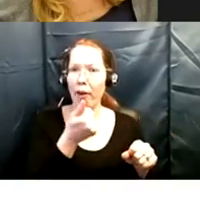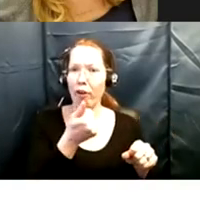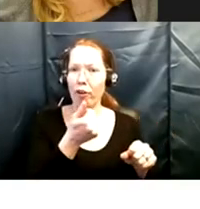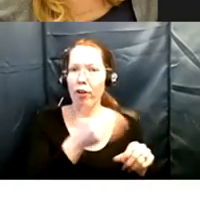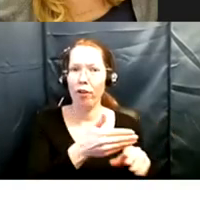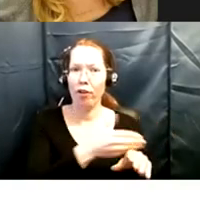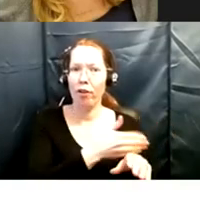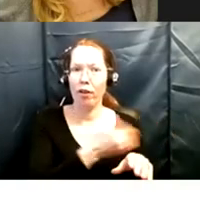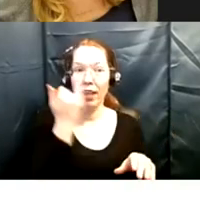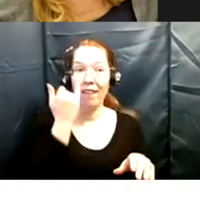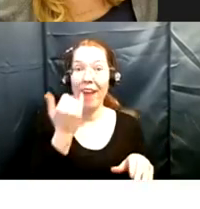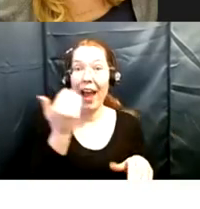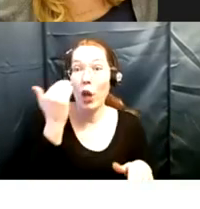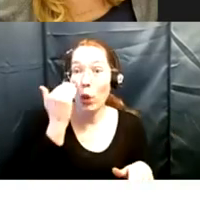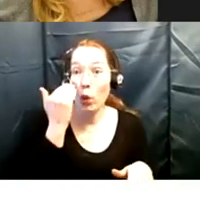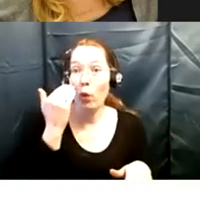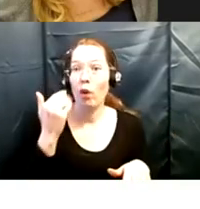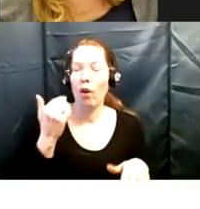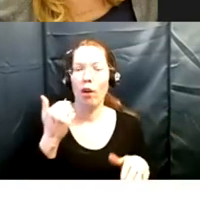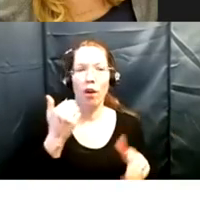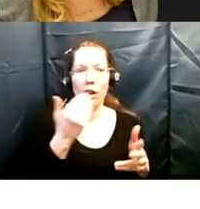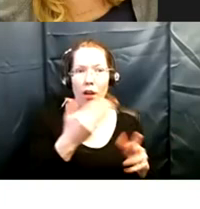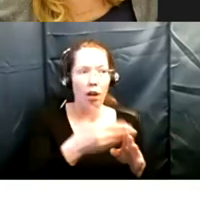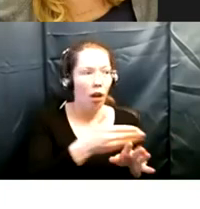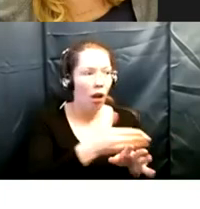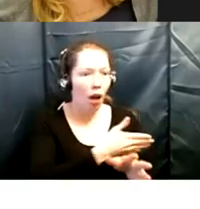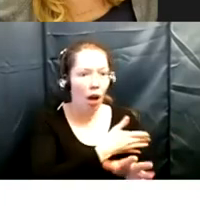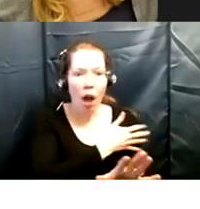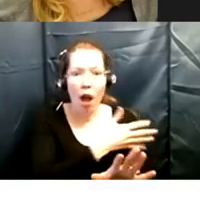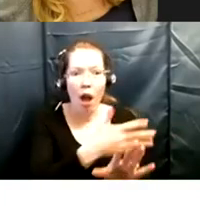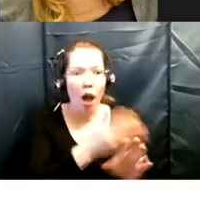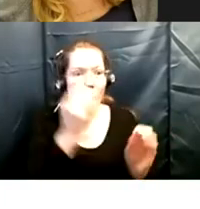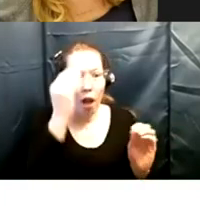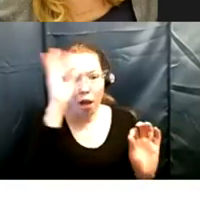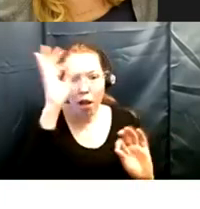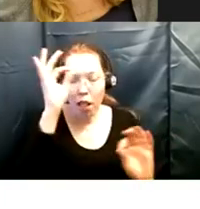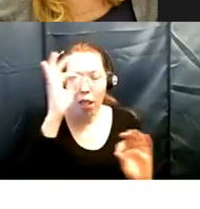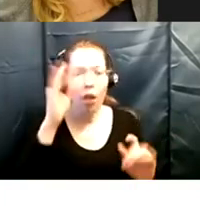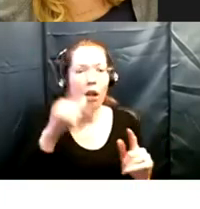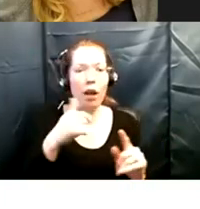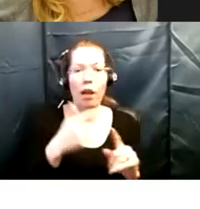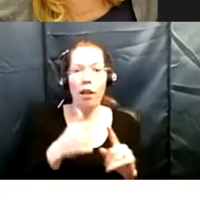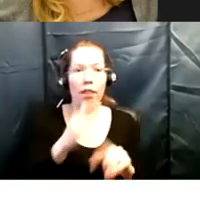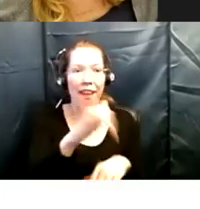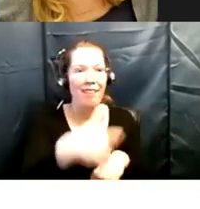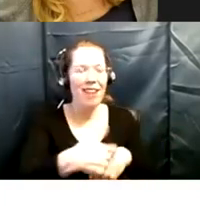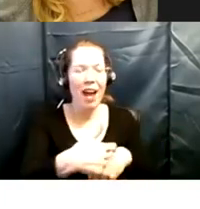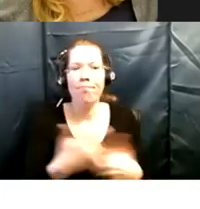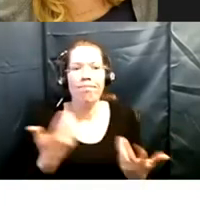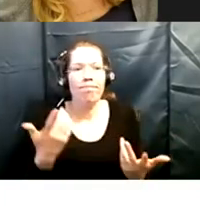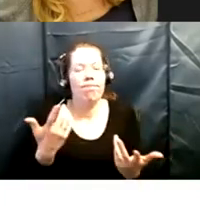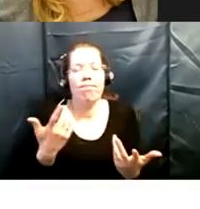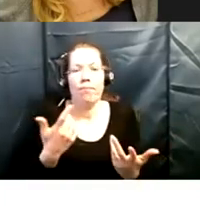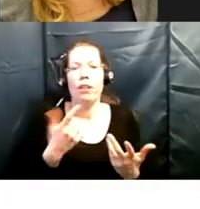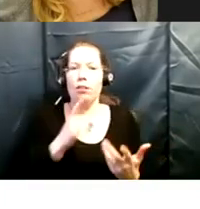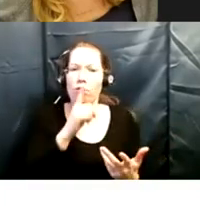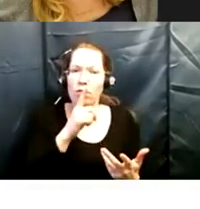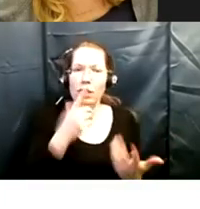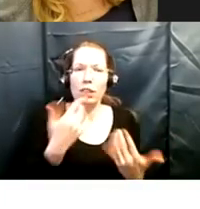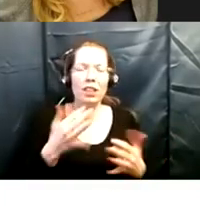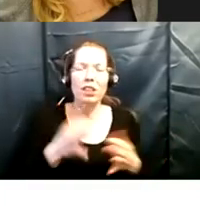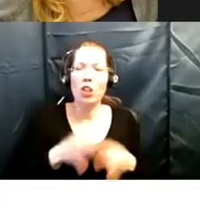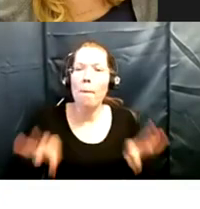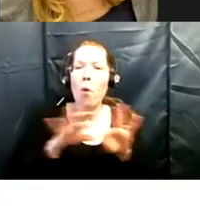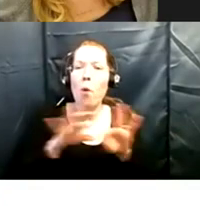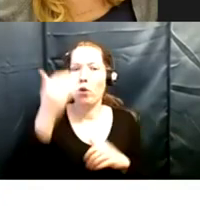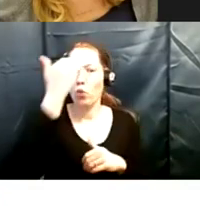it, and knew the services that were out there for me at that time. So yeah, it's really important to